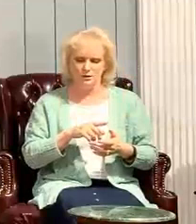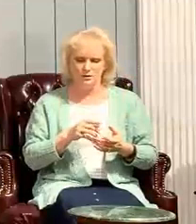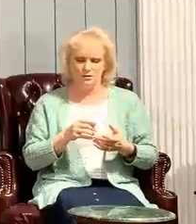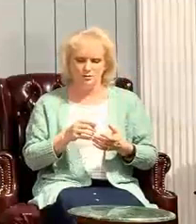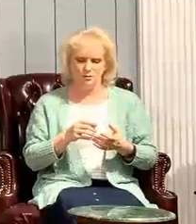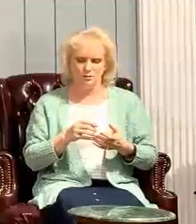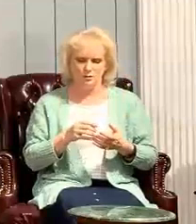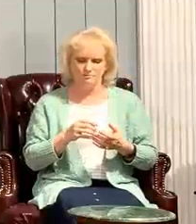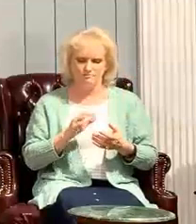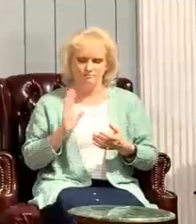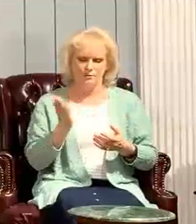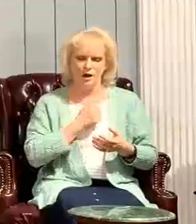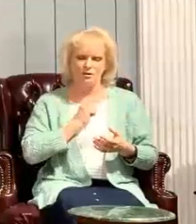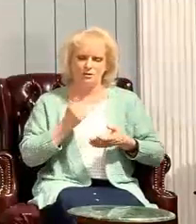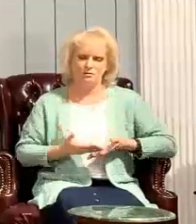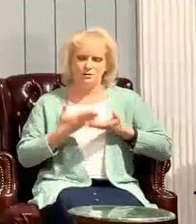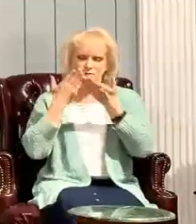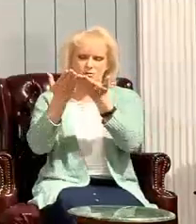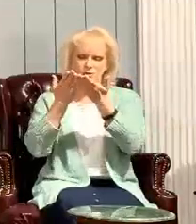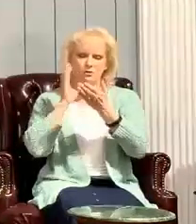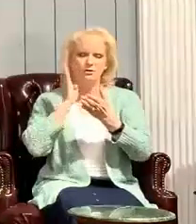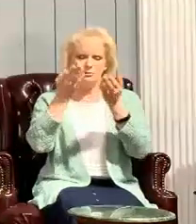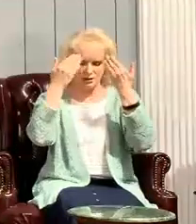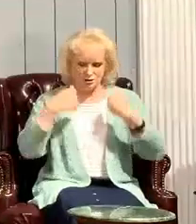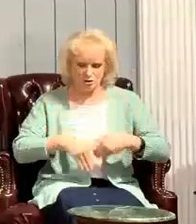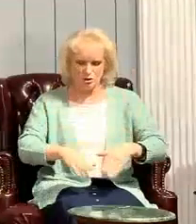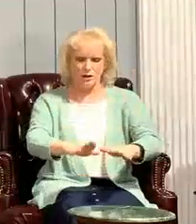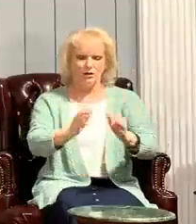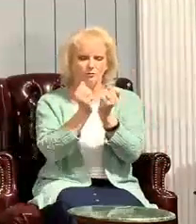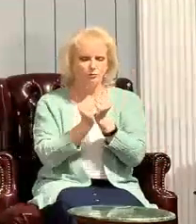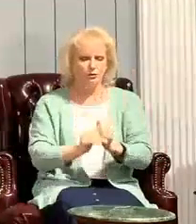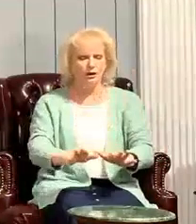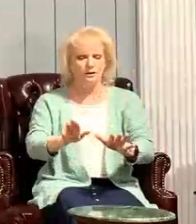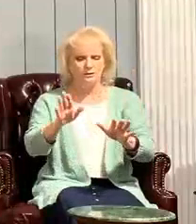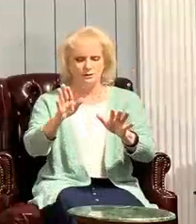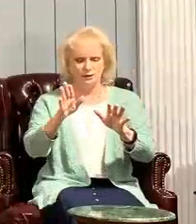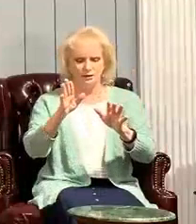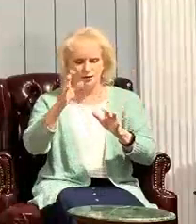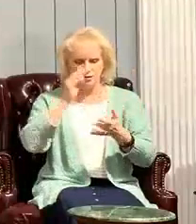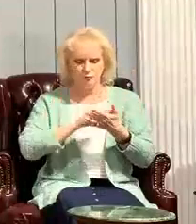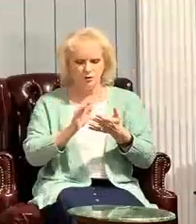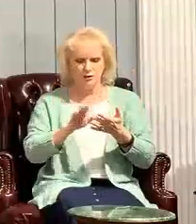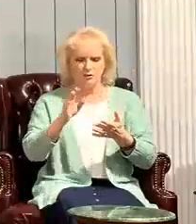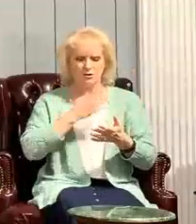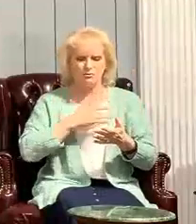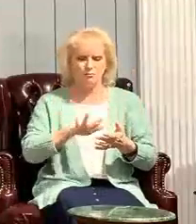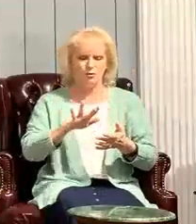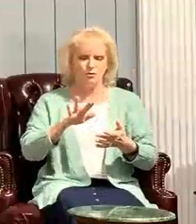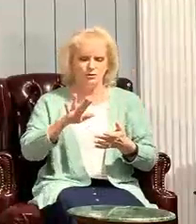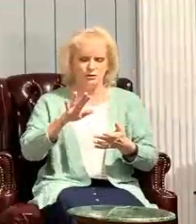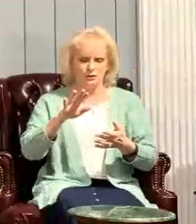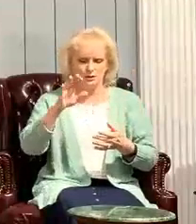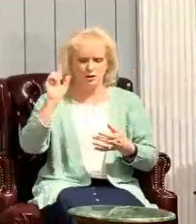offer ourselves to you to be channels of blessing, channels of forgiveness, channels of mercy, channels of grace, channels of